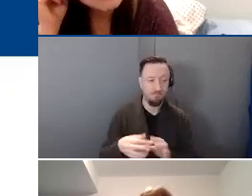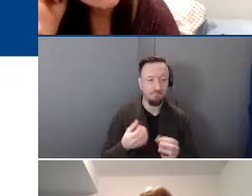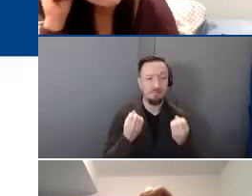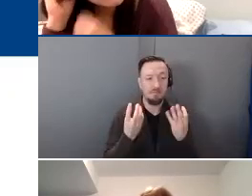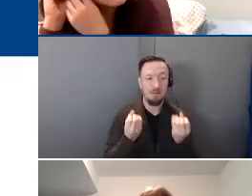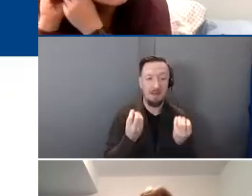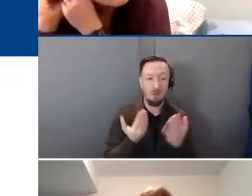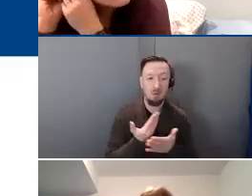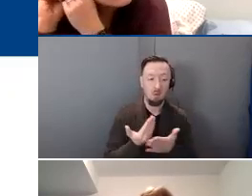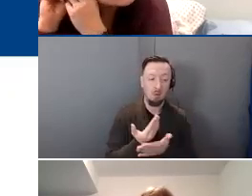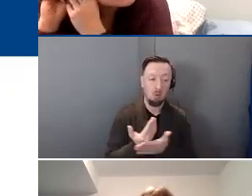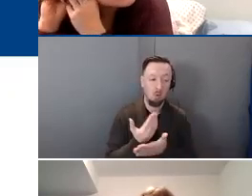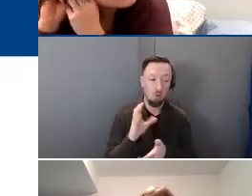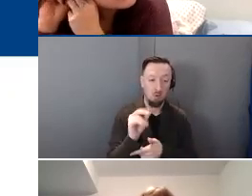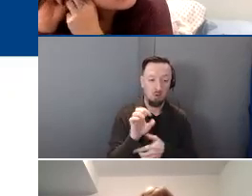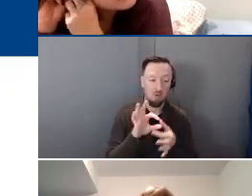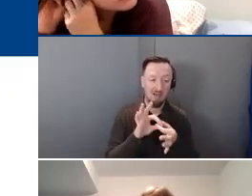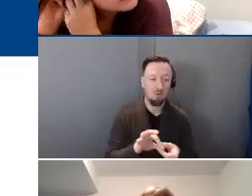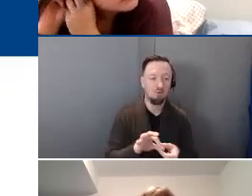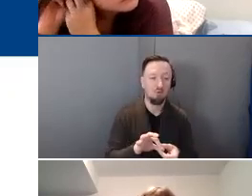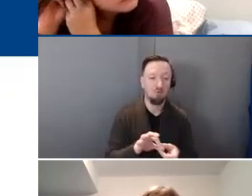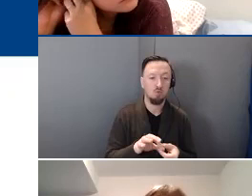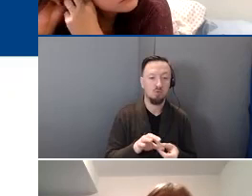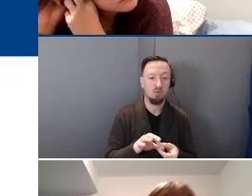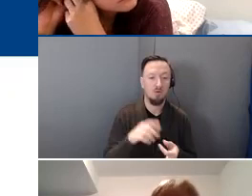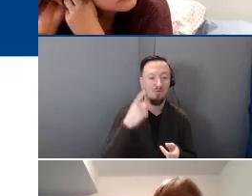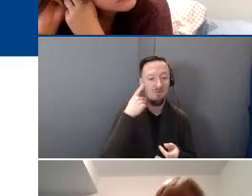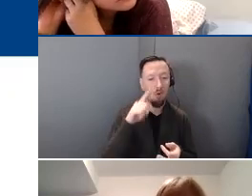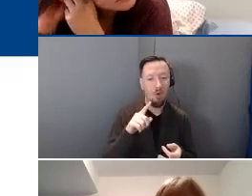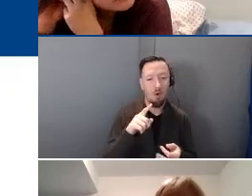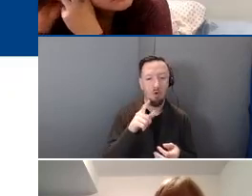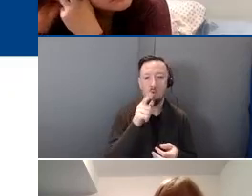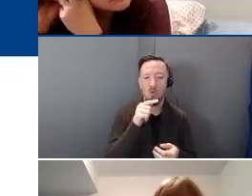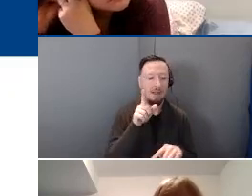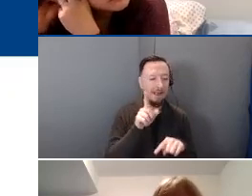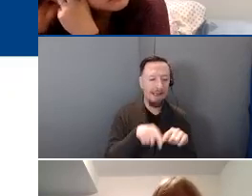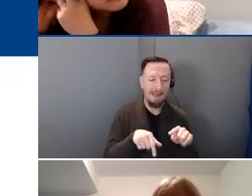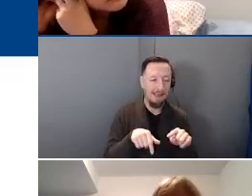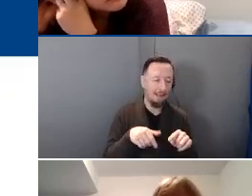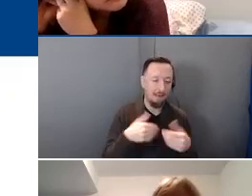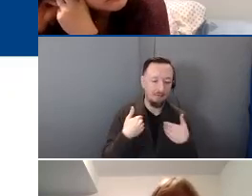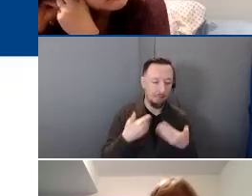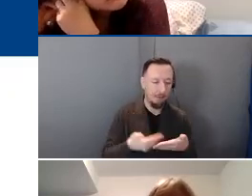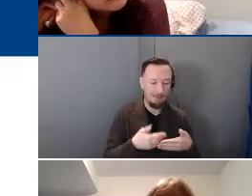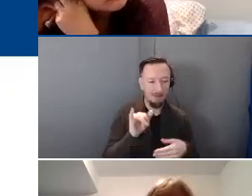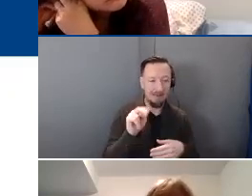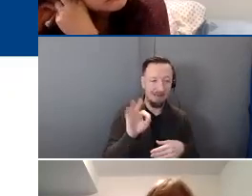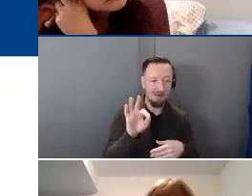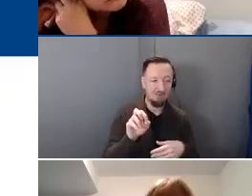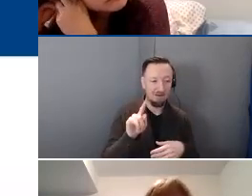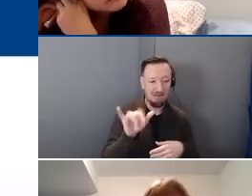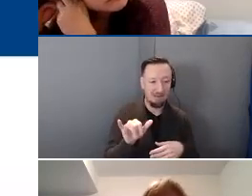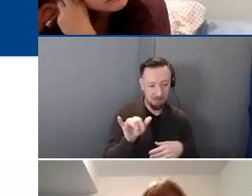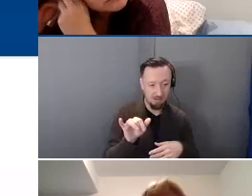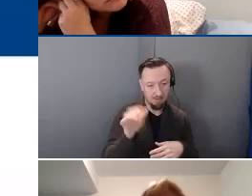related to the treatment of infertility. So this is very fascinating, I believe, because what providers